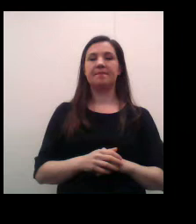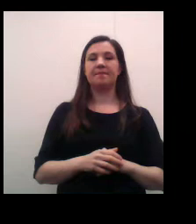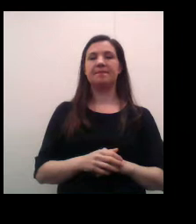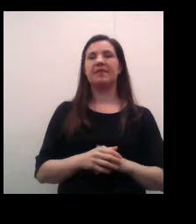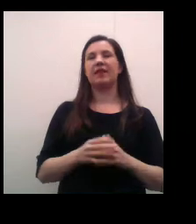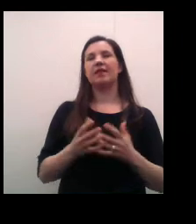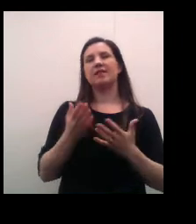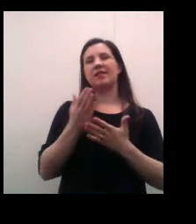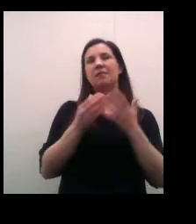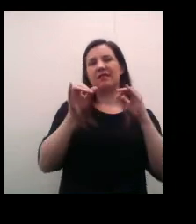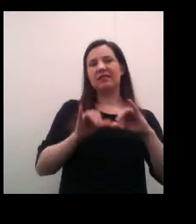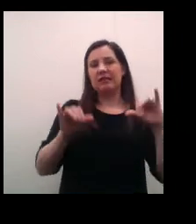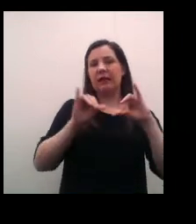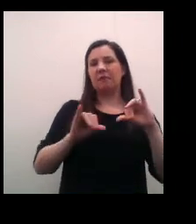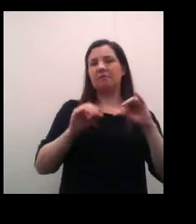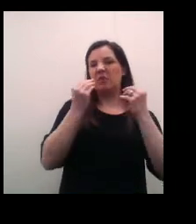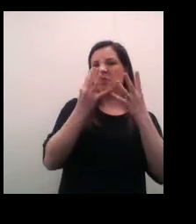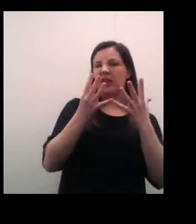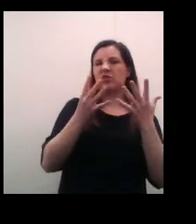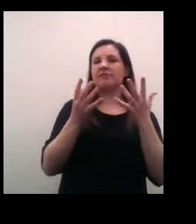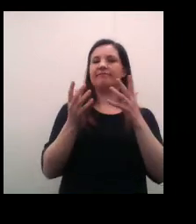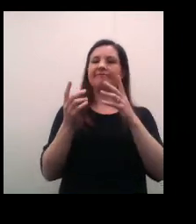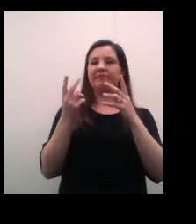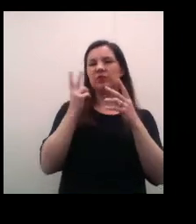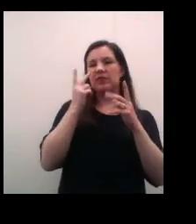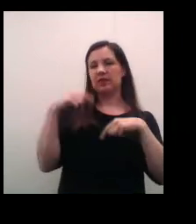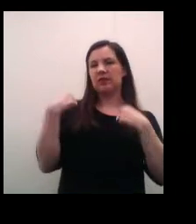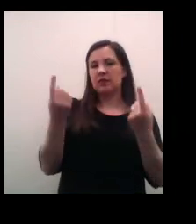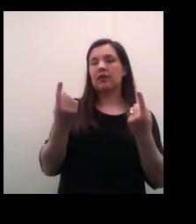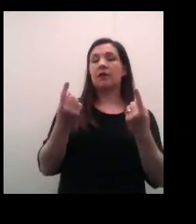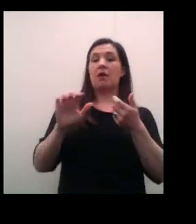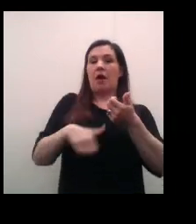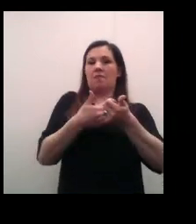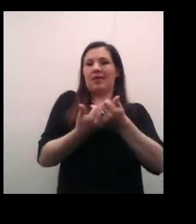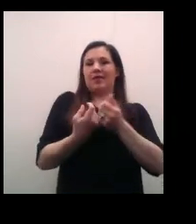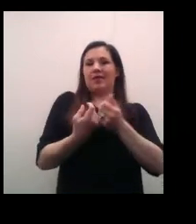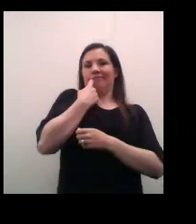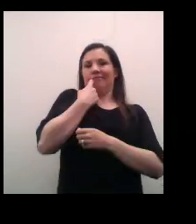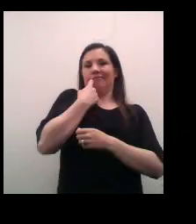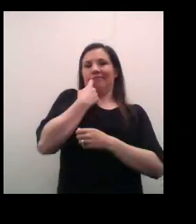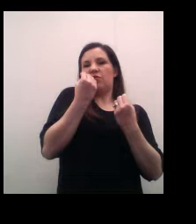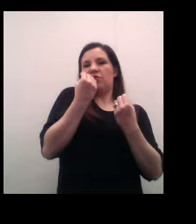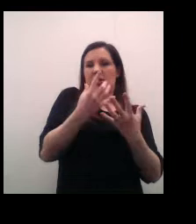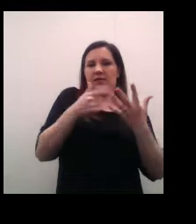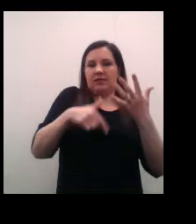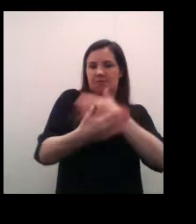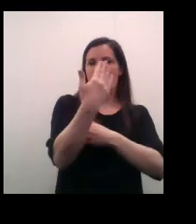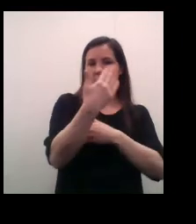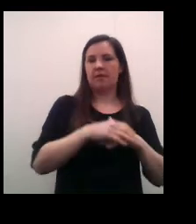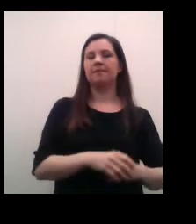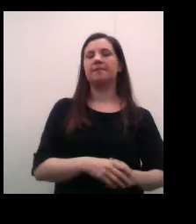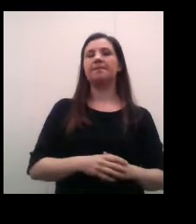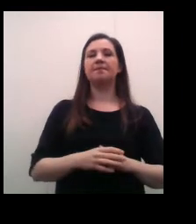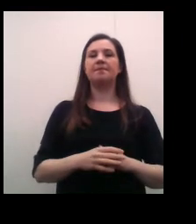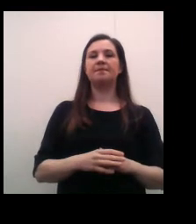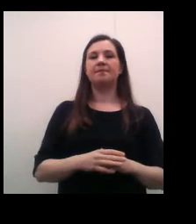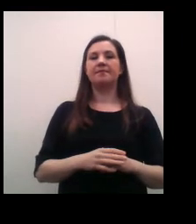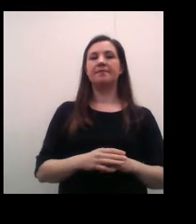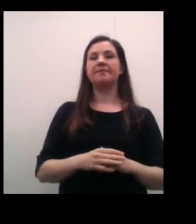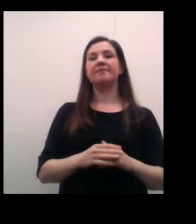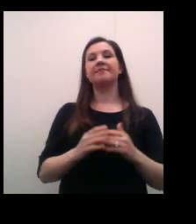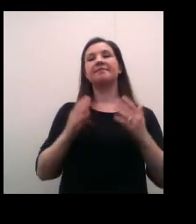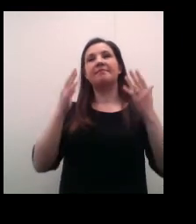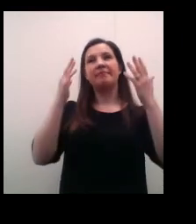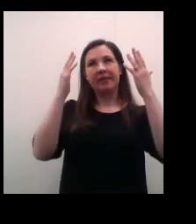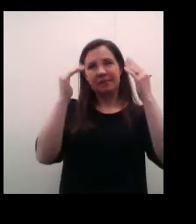the same things that you've seen, but just updated with the most recent data as of this morning. So, as to be expected, at the beginning of each one of